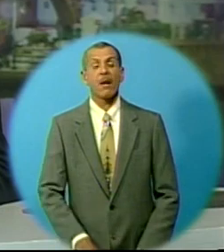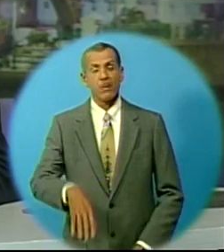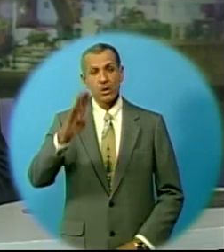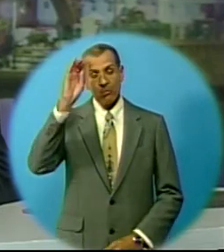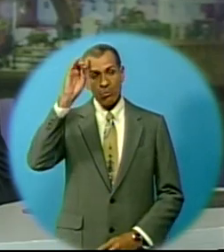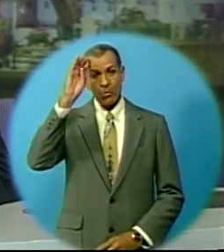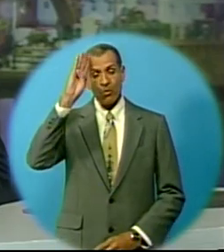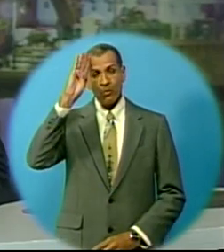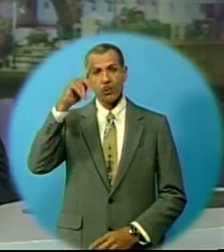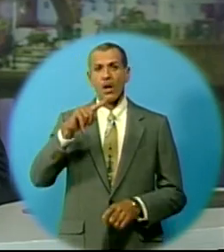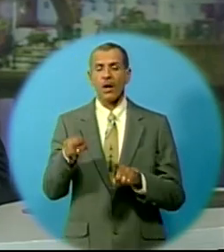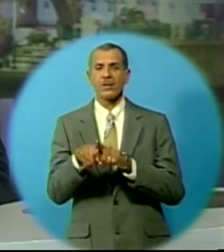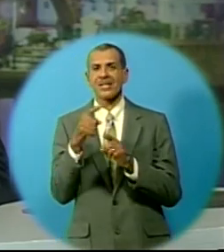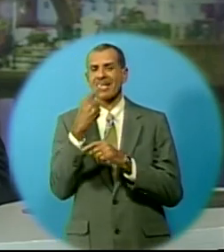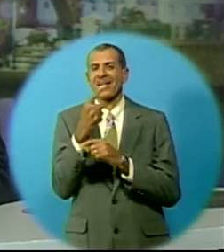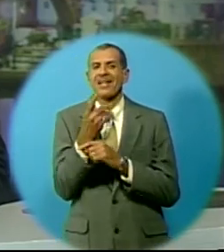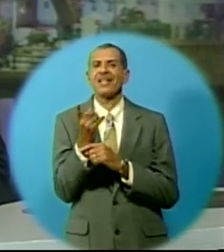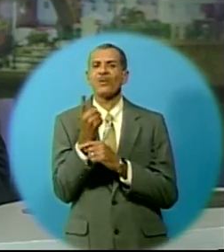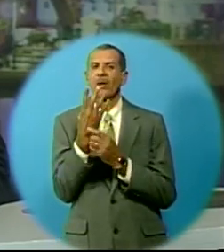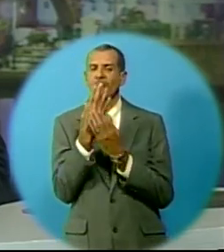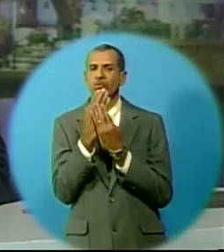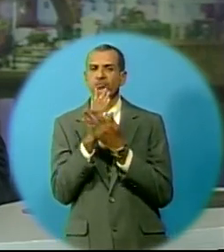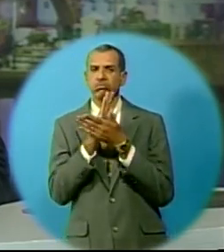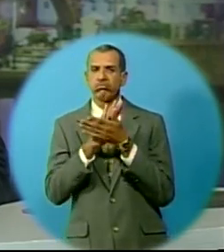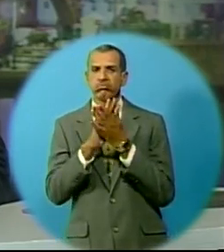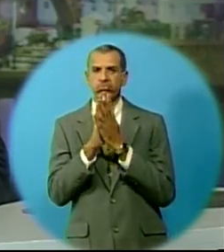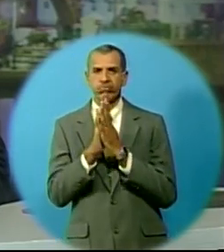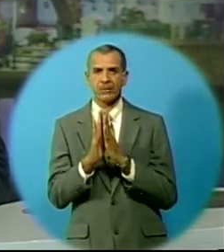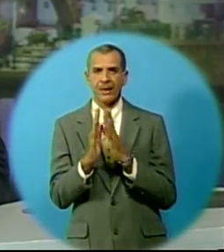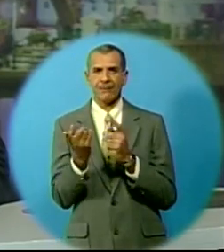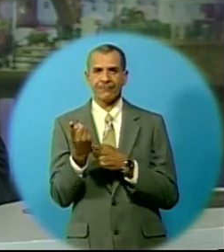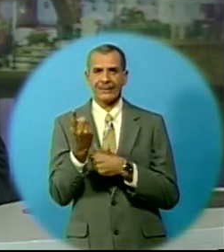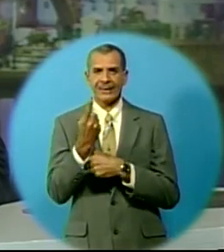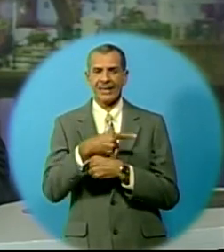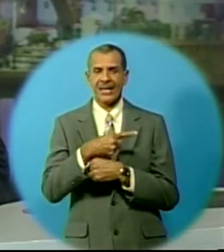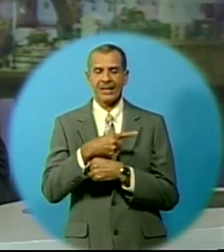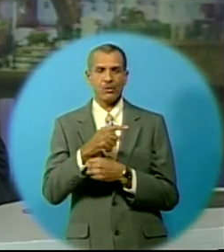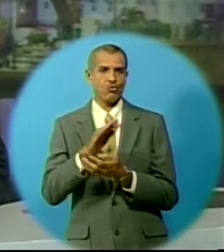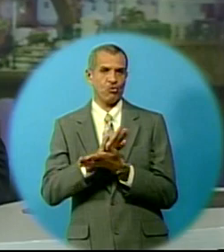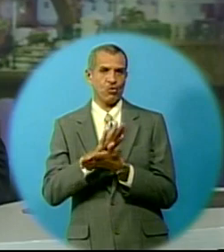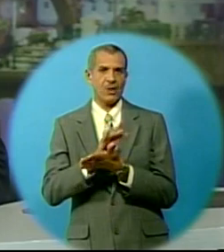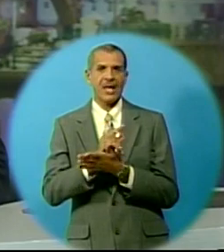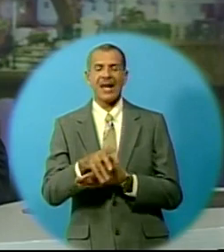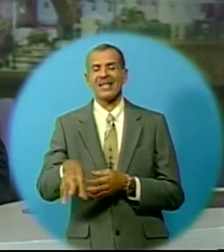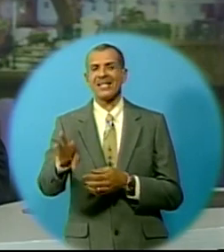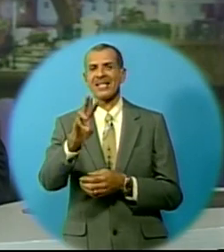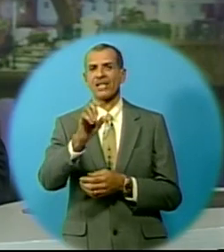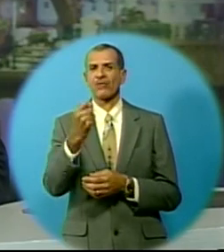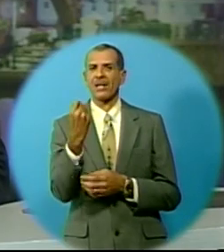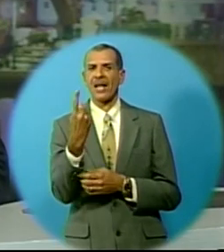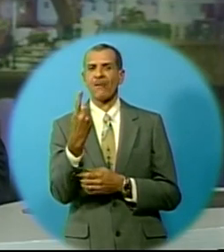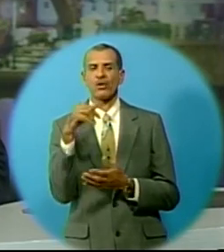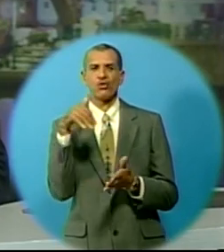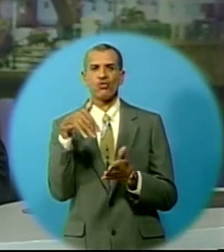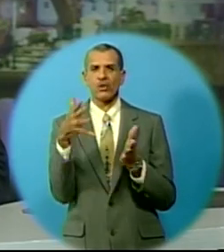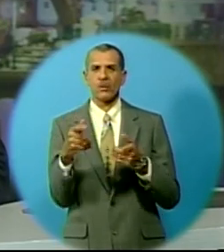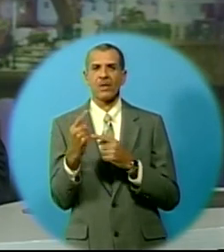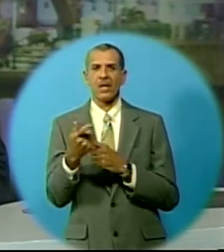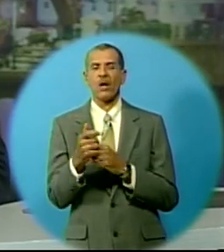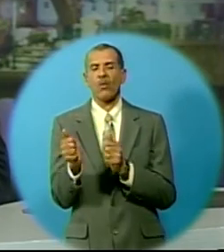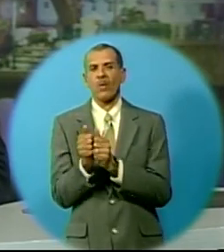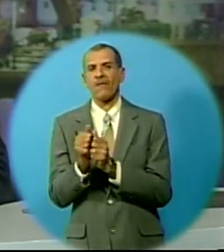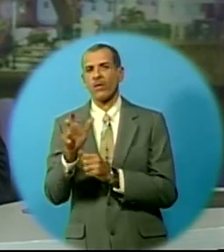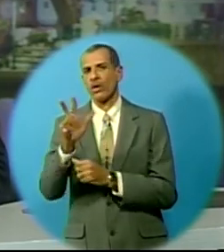Mr. Brooms also says things were calm at the school today. He says 611 students were there along with 31